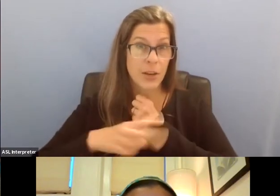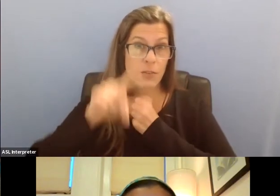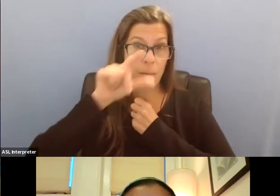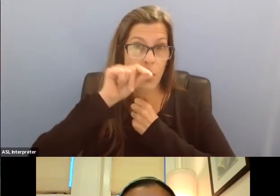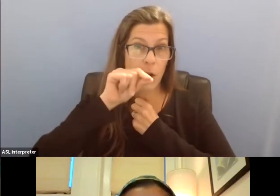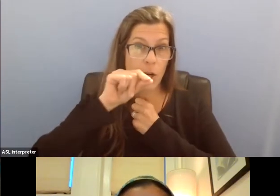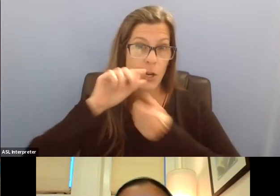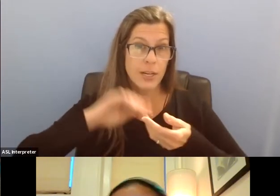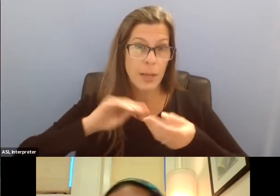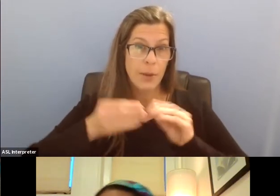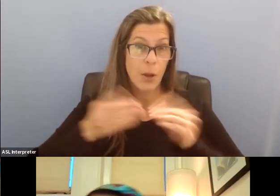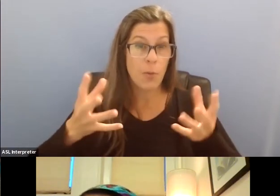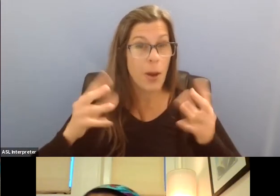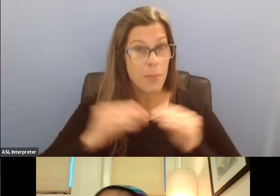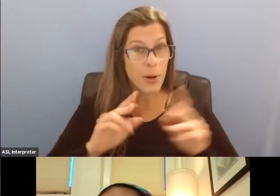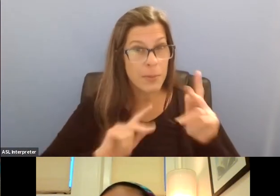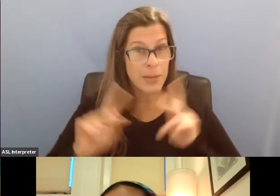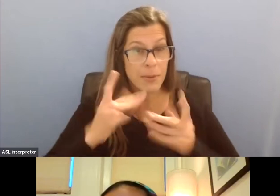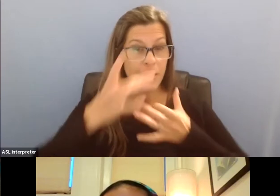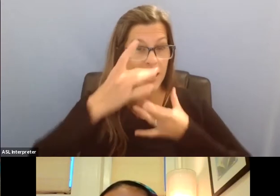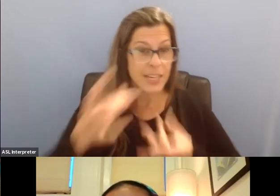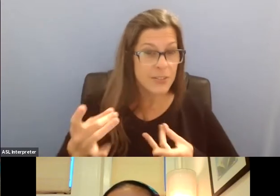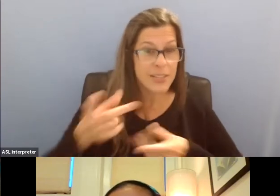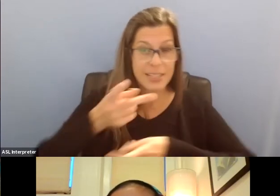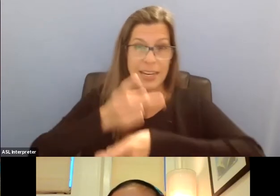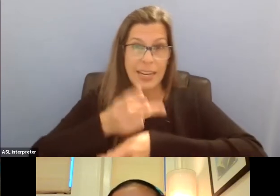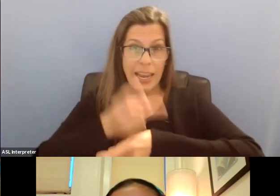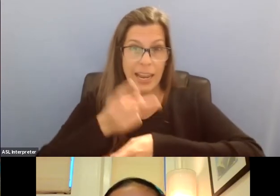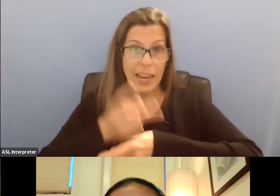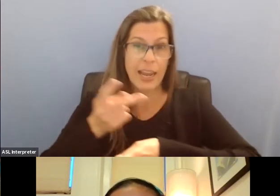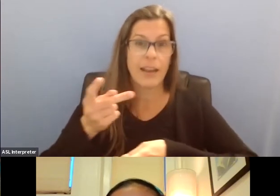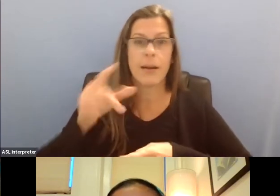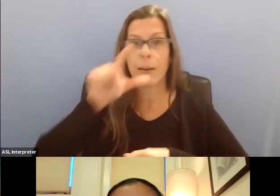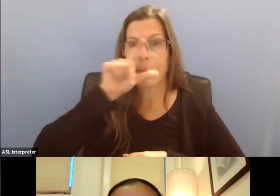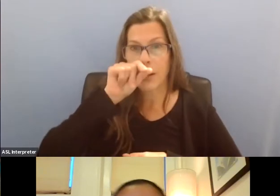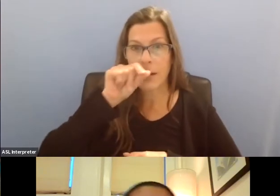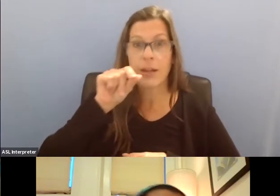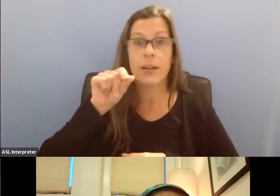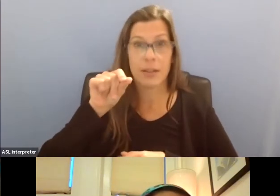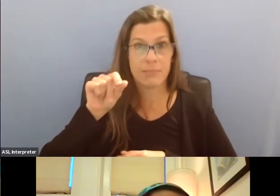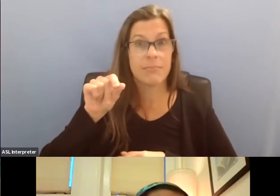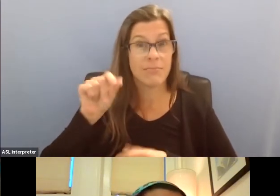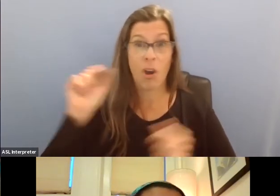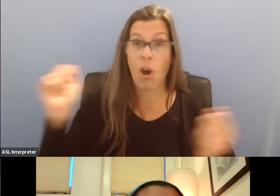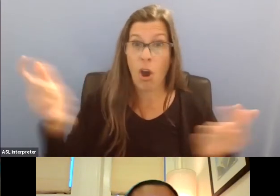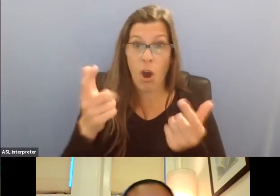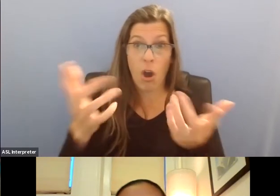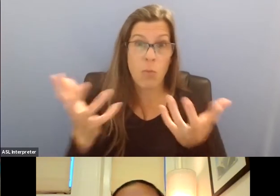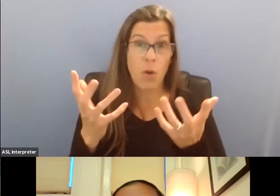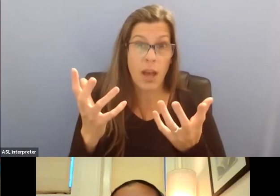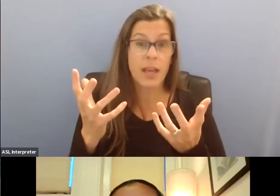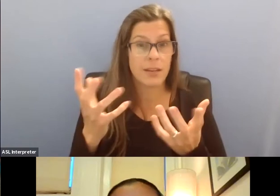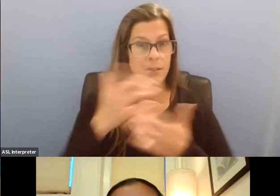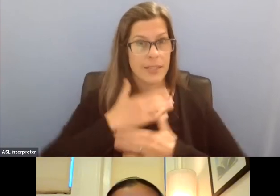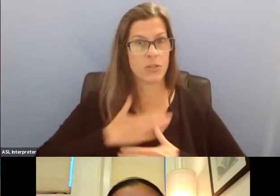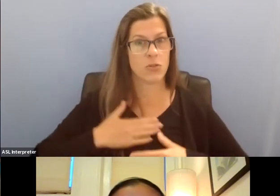enjoy and care for birds and for the environment, including people who have been historically ignored within the conservation field. So that